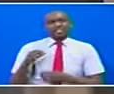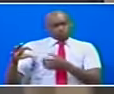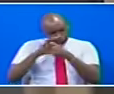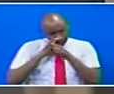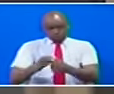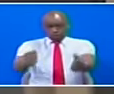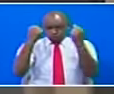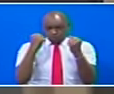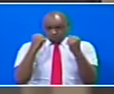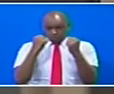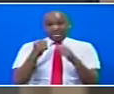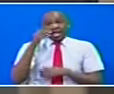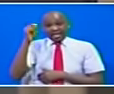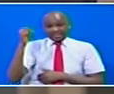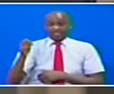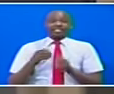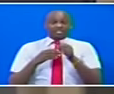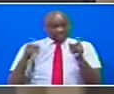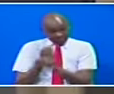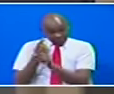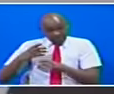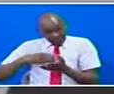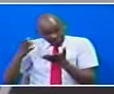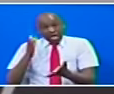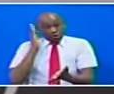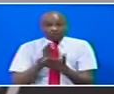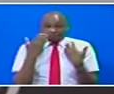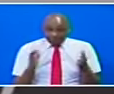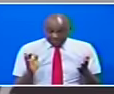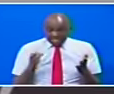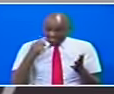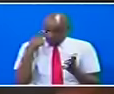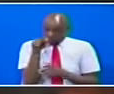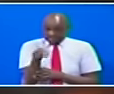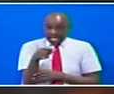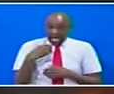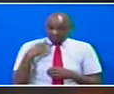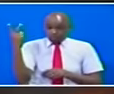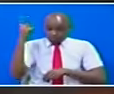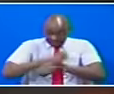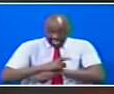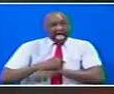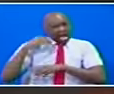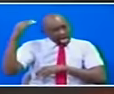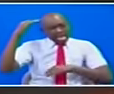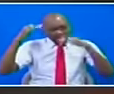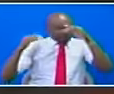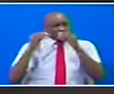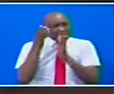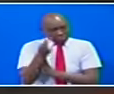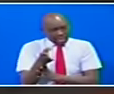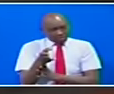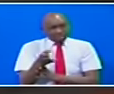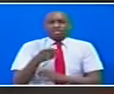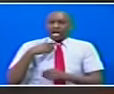maalum. ANC party officials confirming the same as the party holds 2-day high-level meetings whose